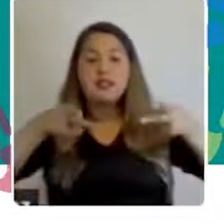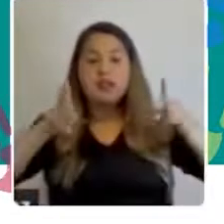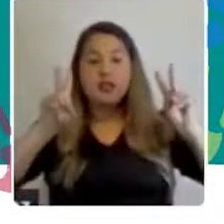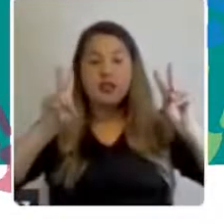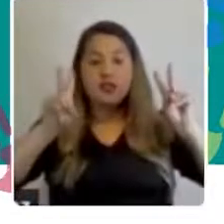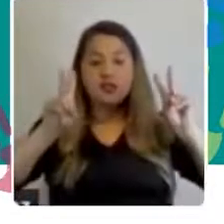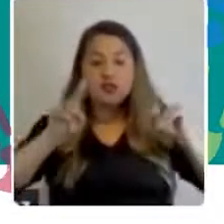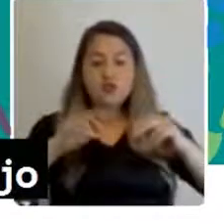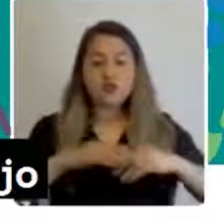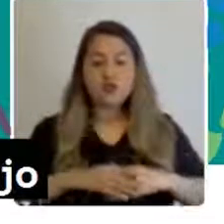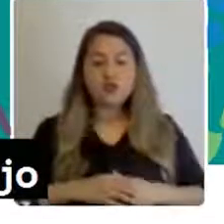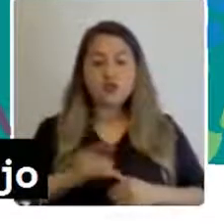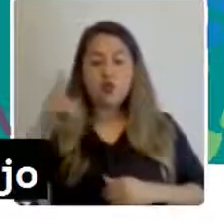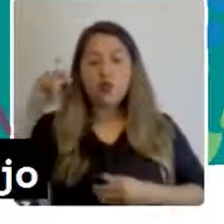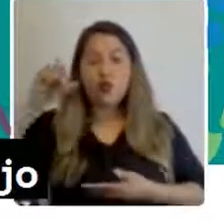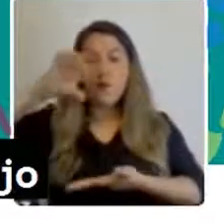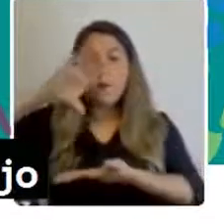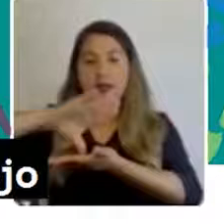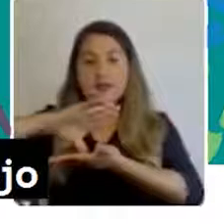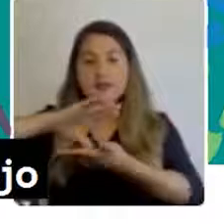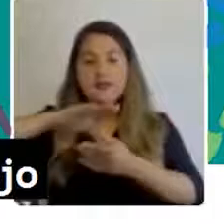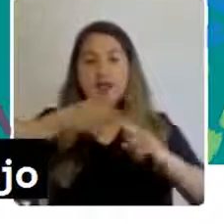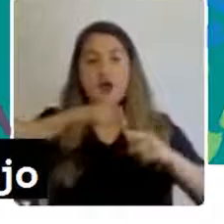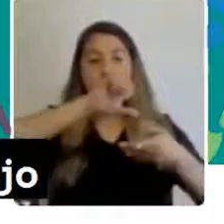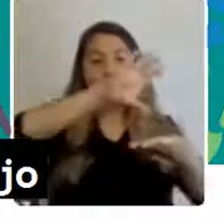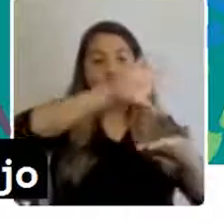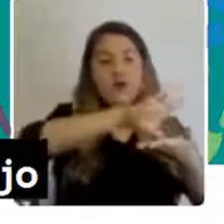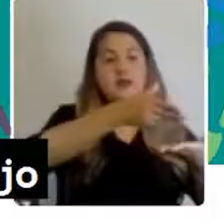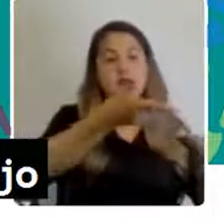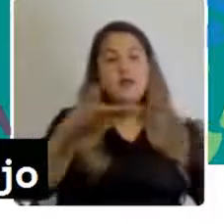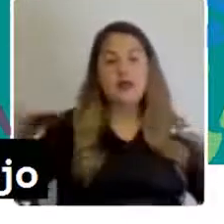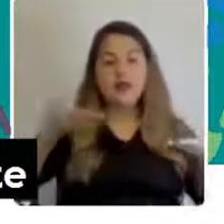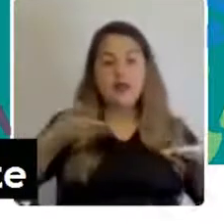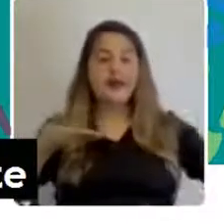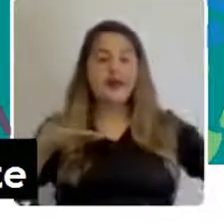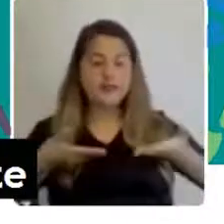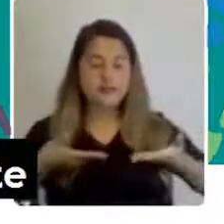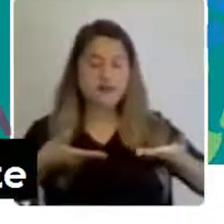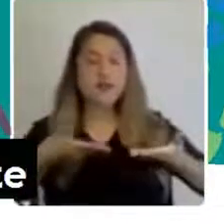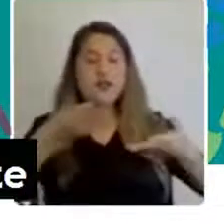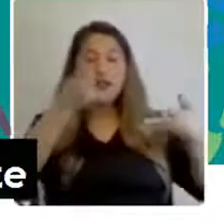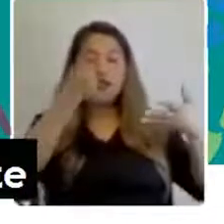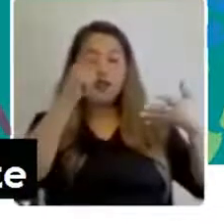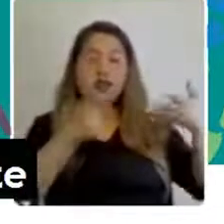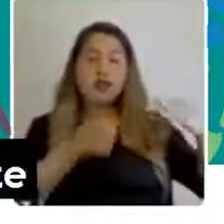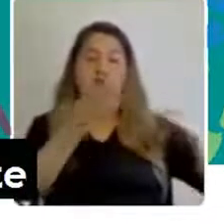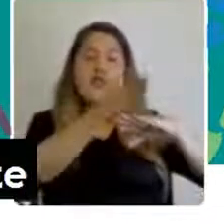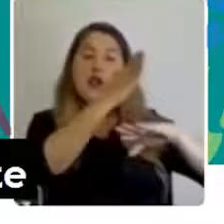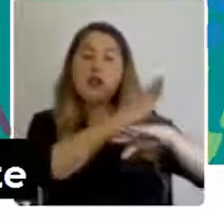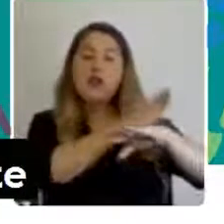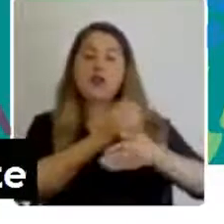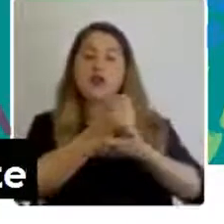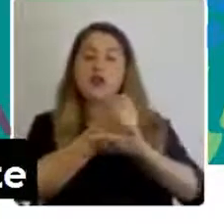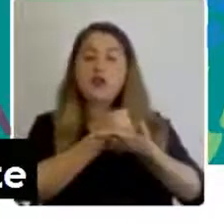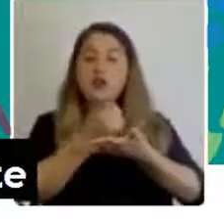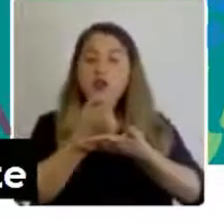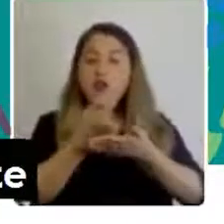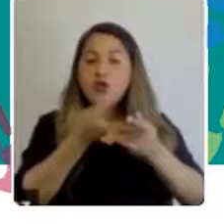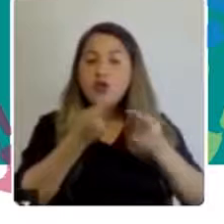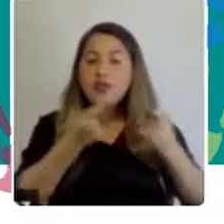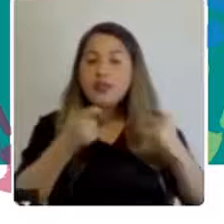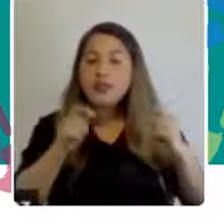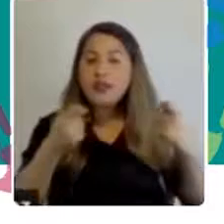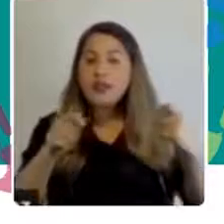care. So following the Council recommendation, this is a very important legal